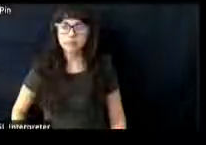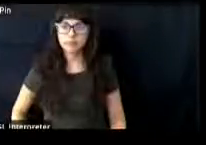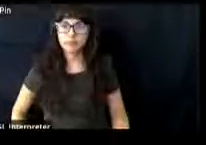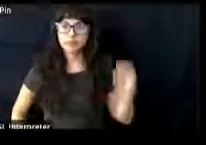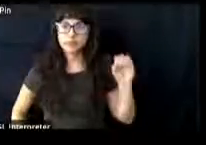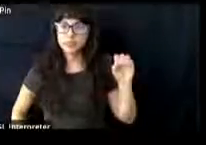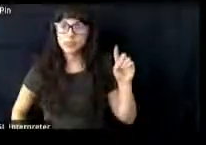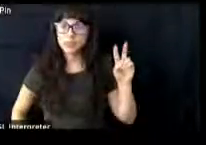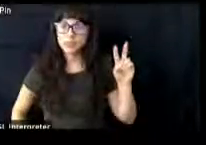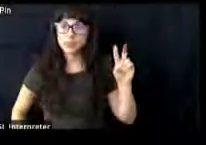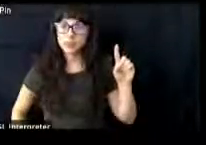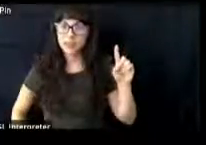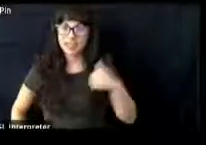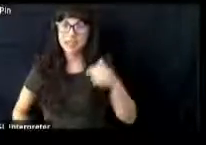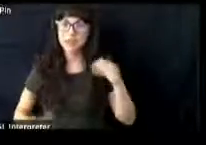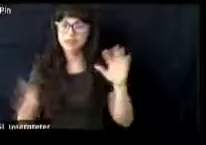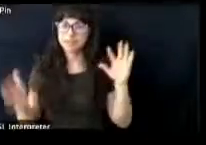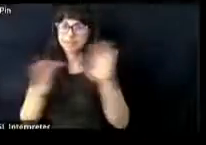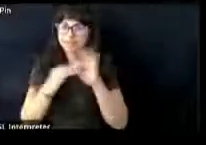021, I will be promoting you now.